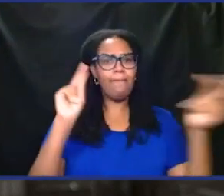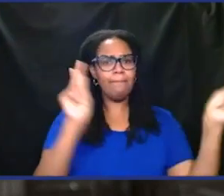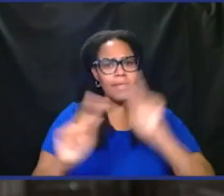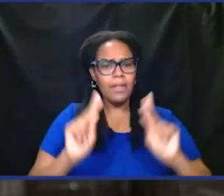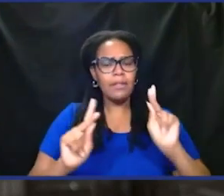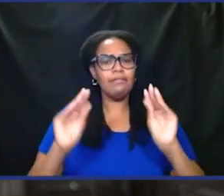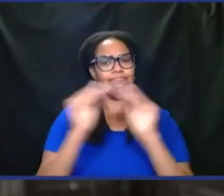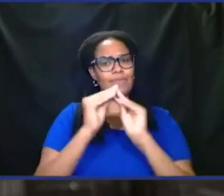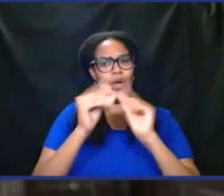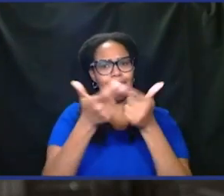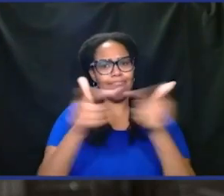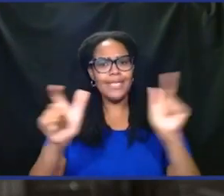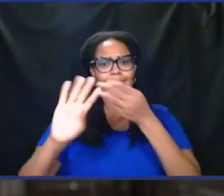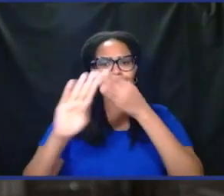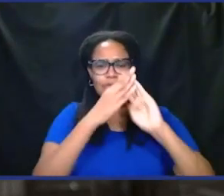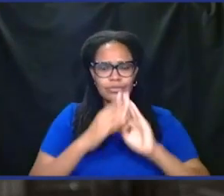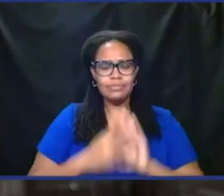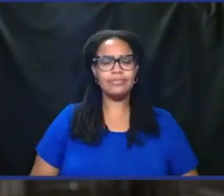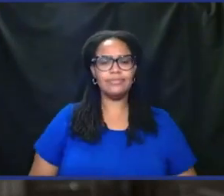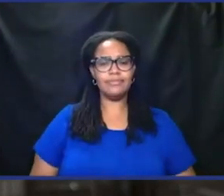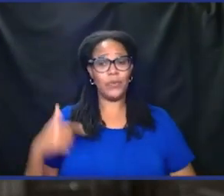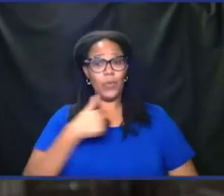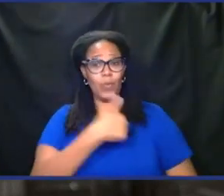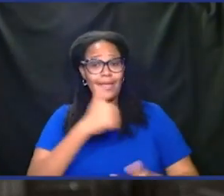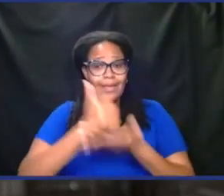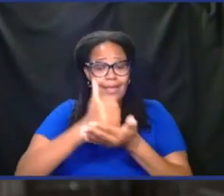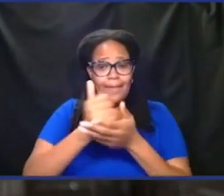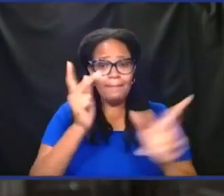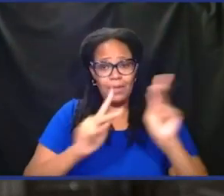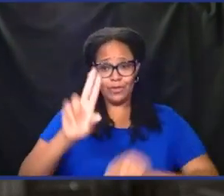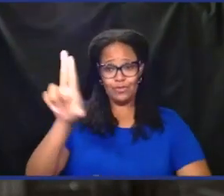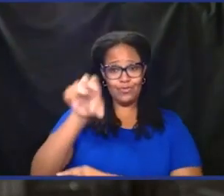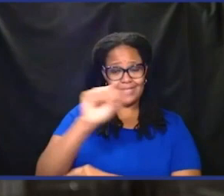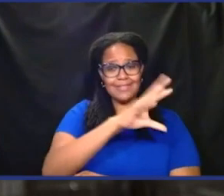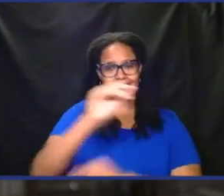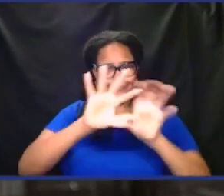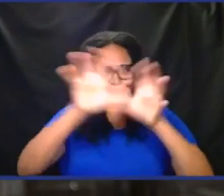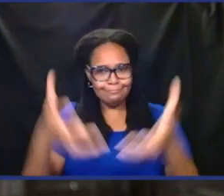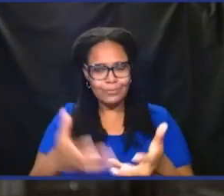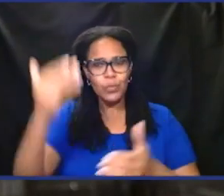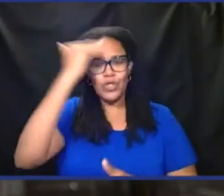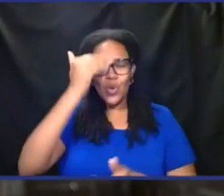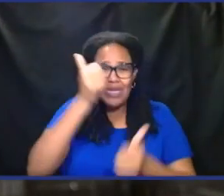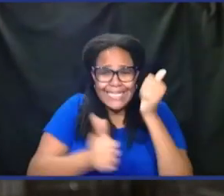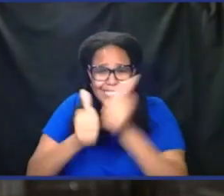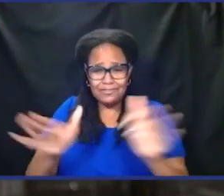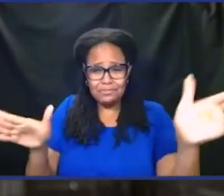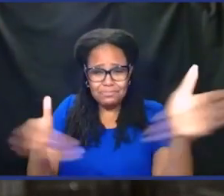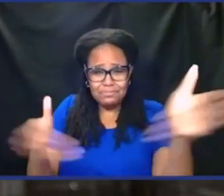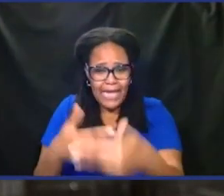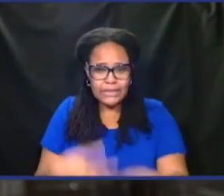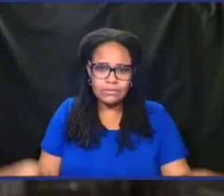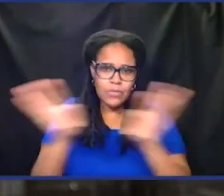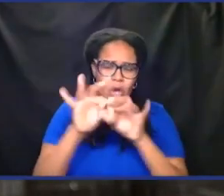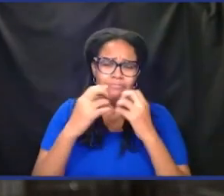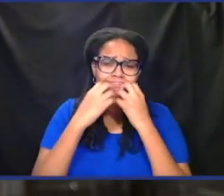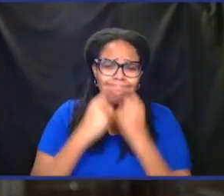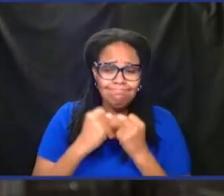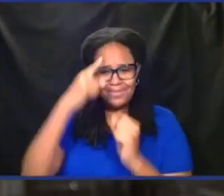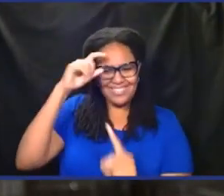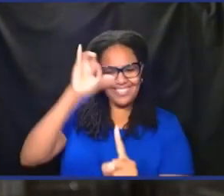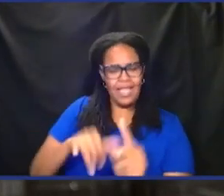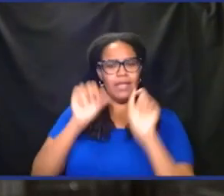supports health workers in the United States and around the world. We know every shipment saves lives. We take pride in helping the